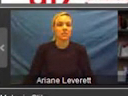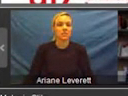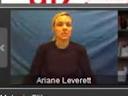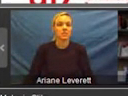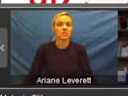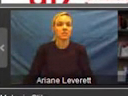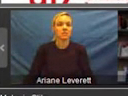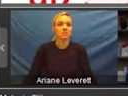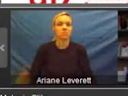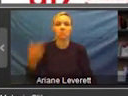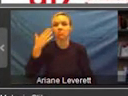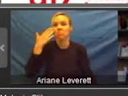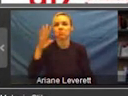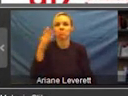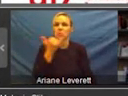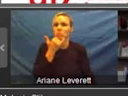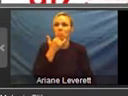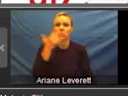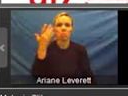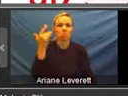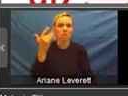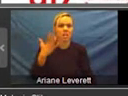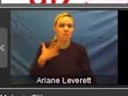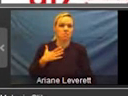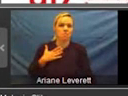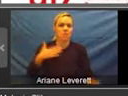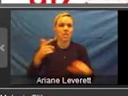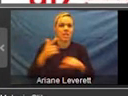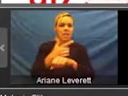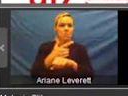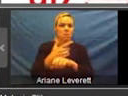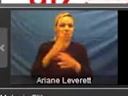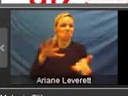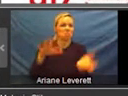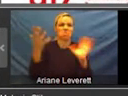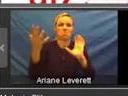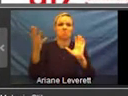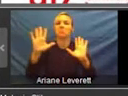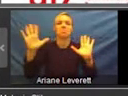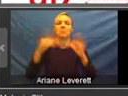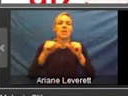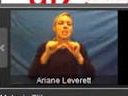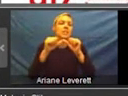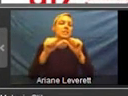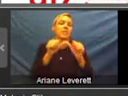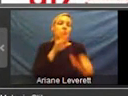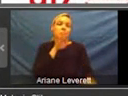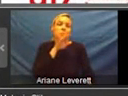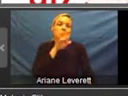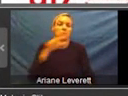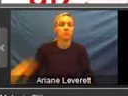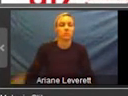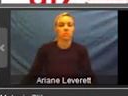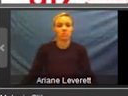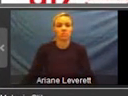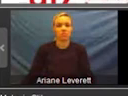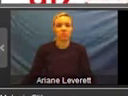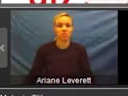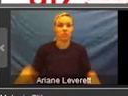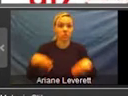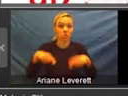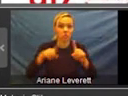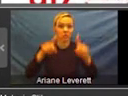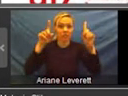I don't know what is wrong with my camera right now. I'll just continue talking. It worked during the